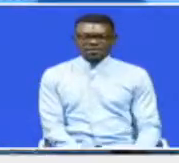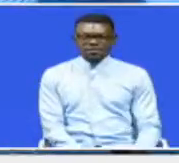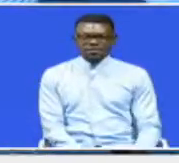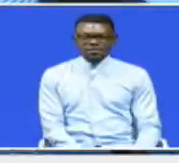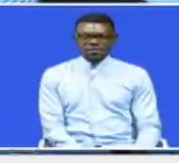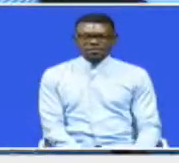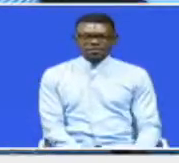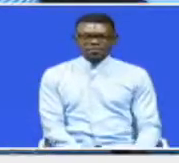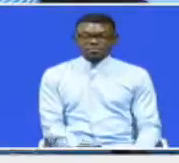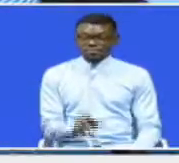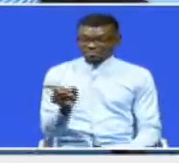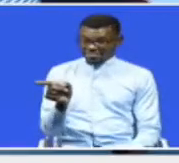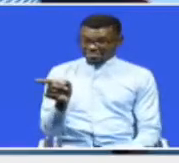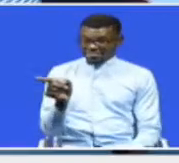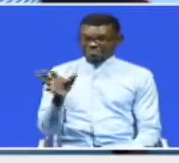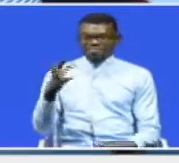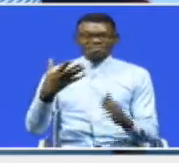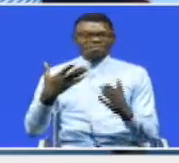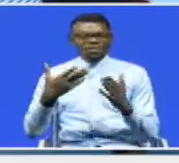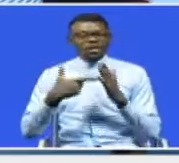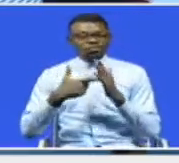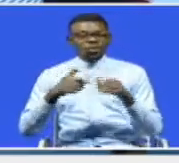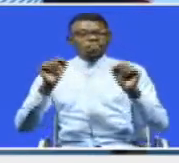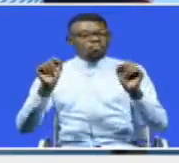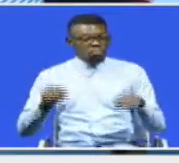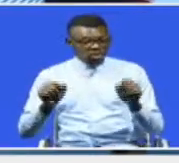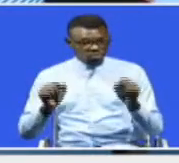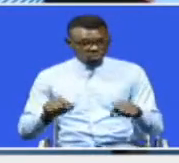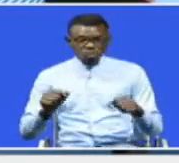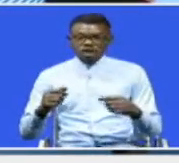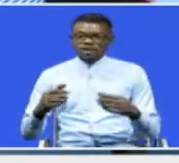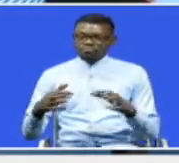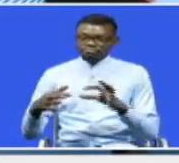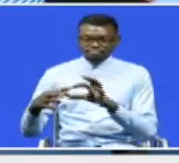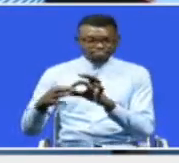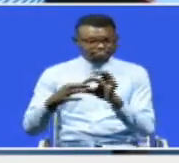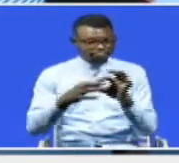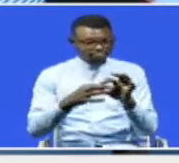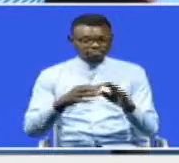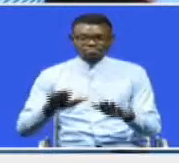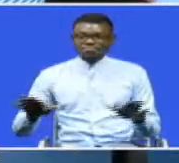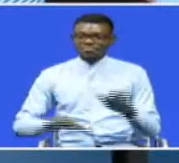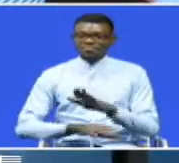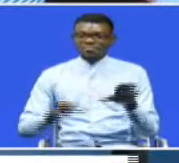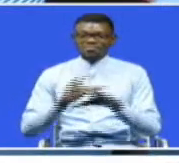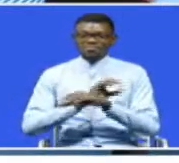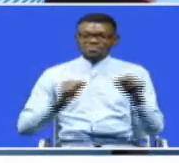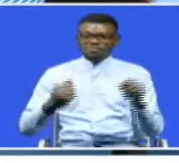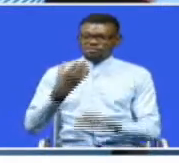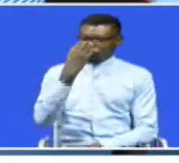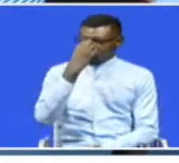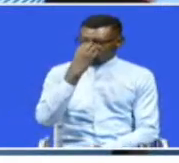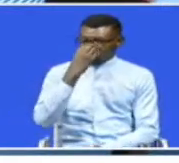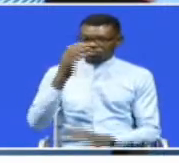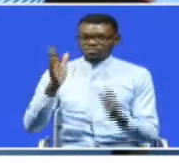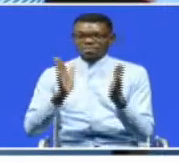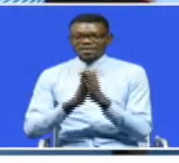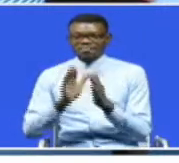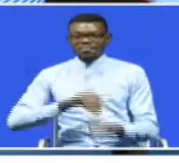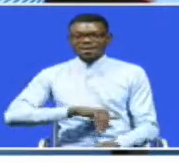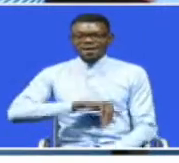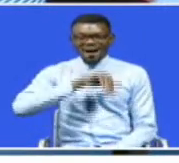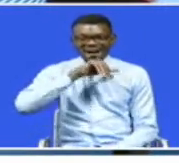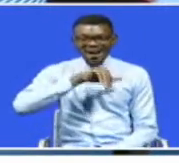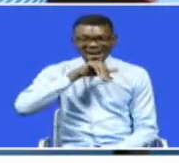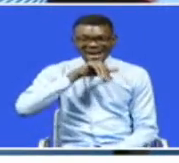In the clearest indication yet of a possible political alliance between Deputy President William Ruto and former Prime Minister